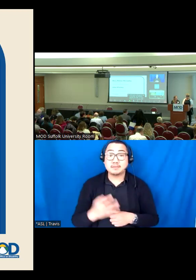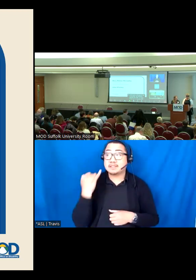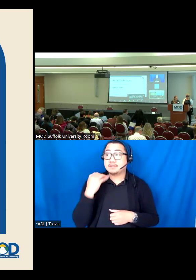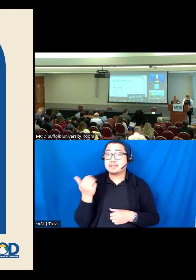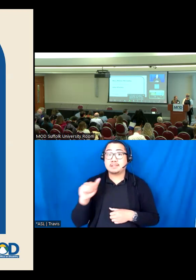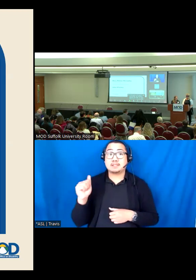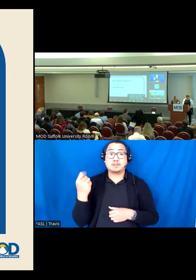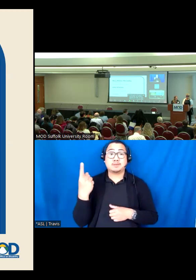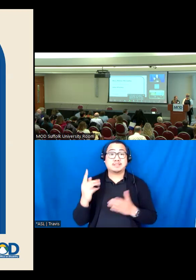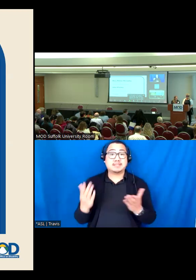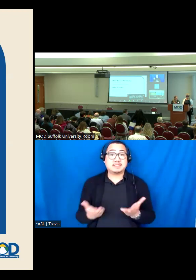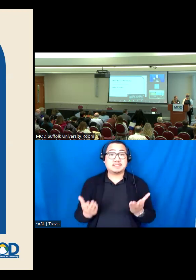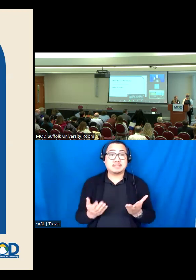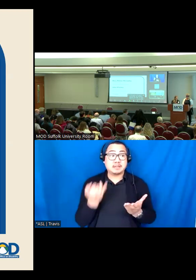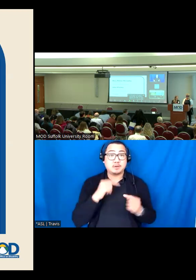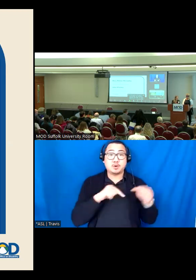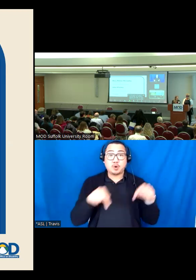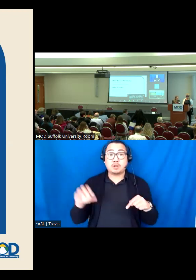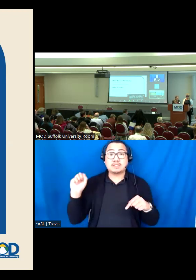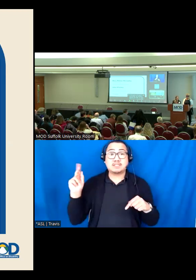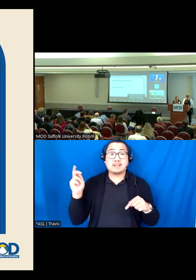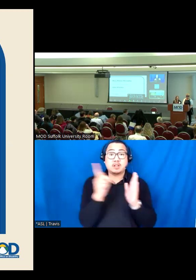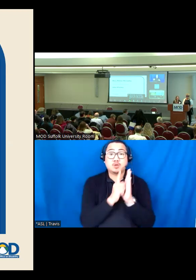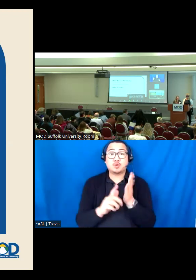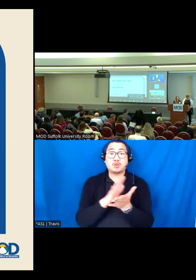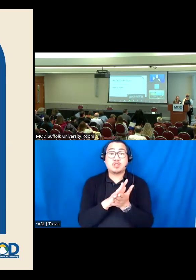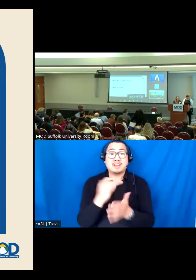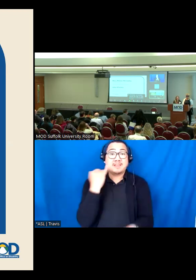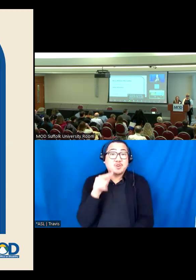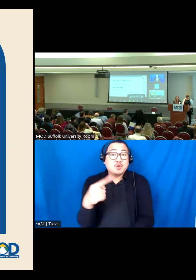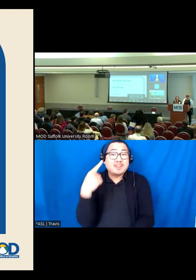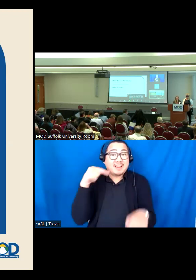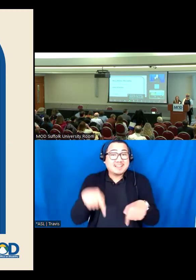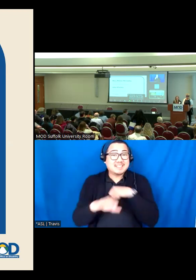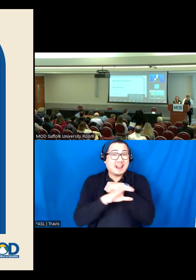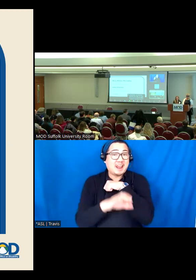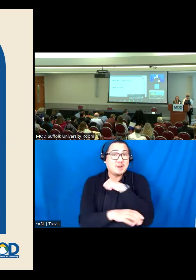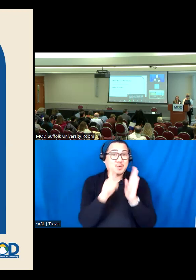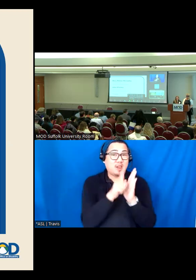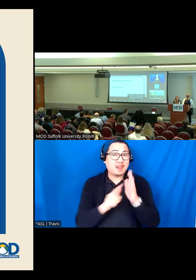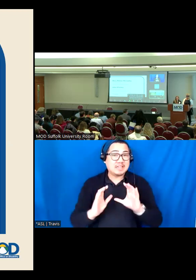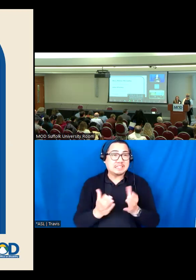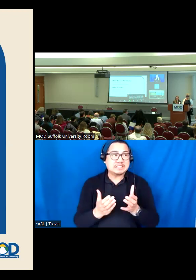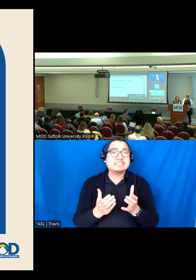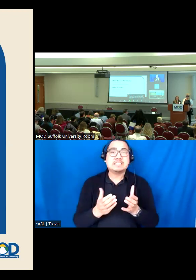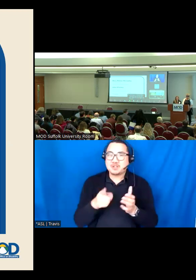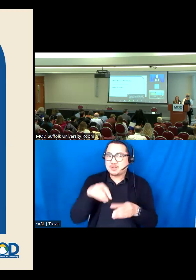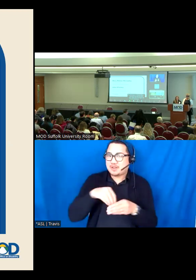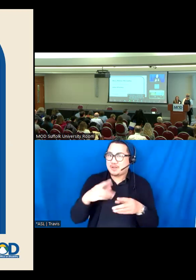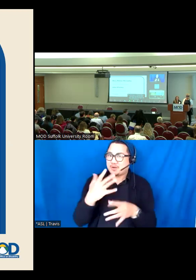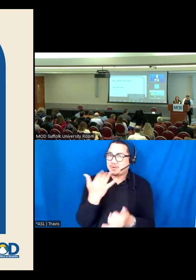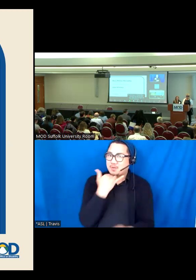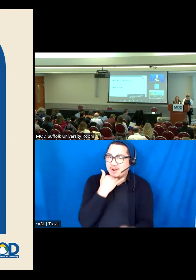here and you go to this school and you thought this was your constitutional law class, you're in the wrong